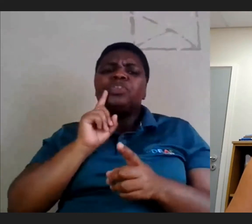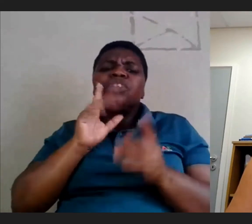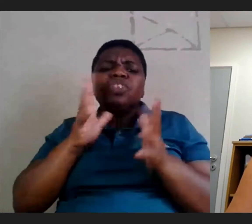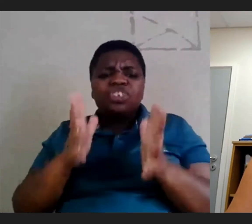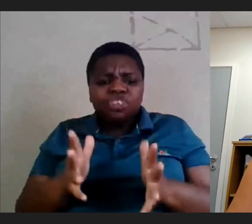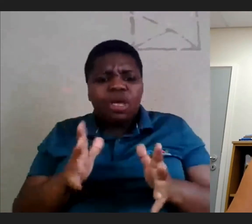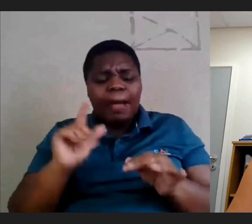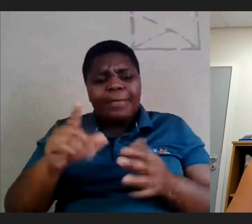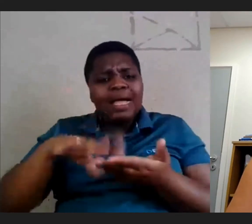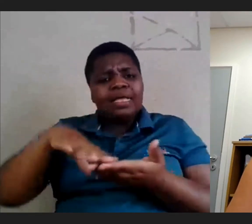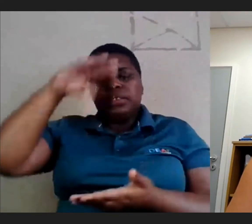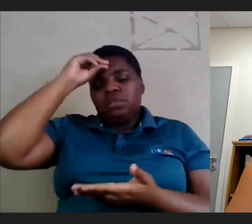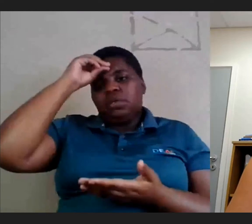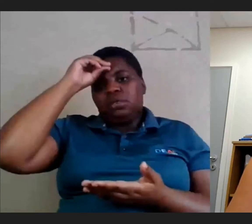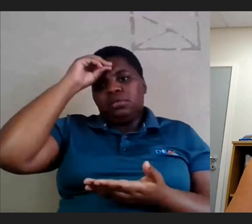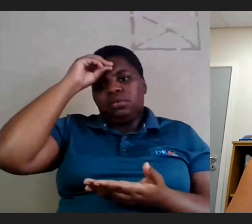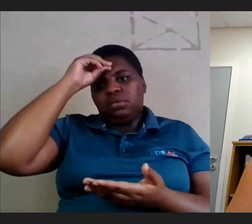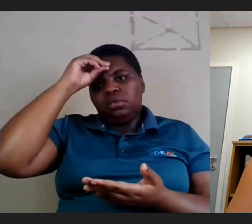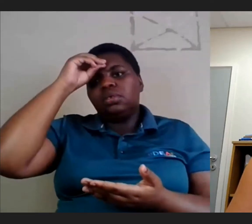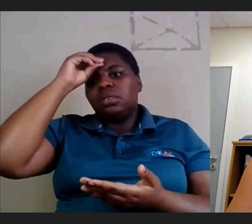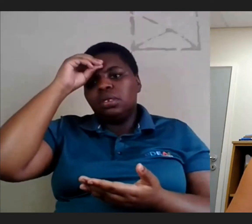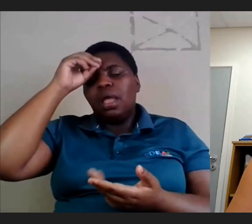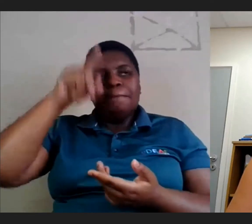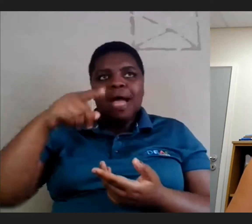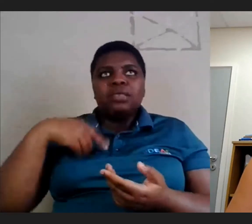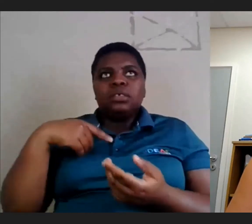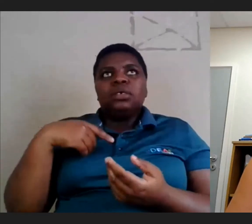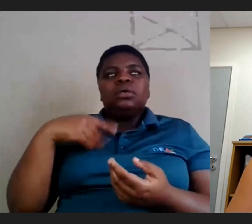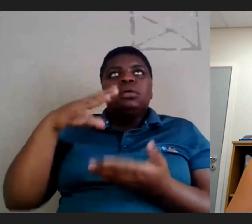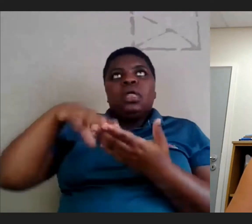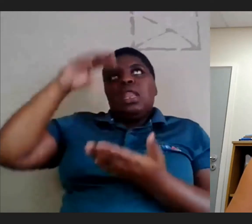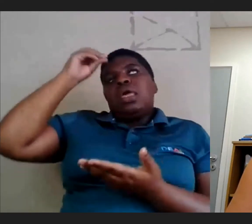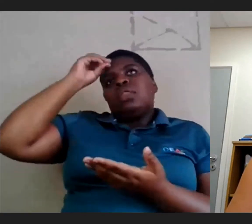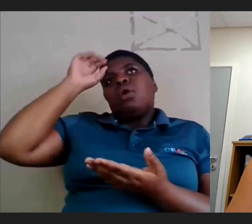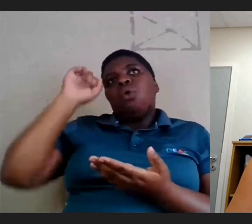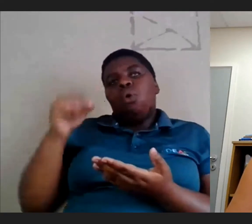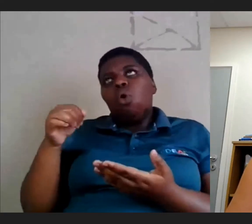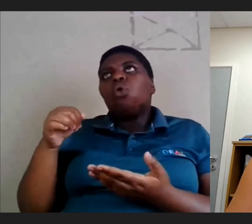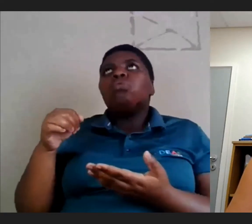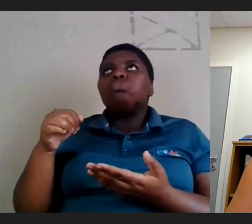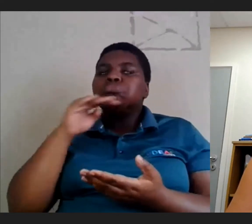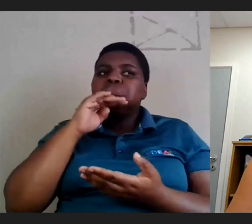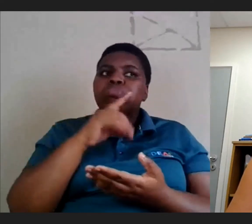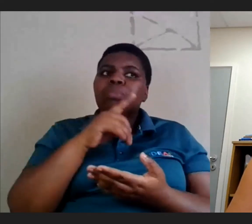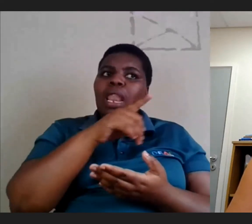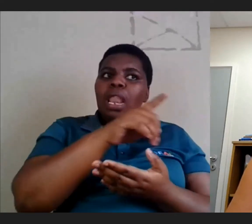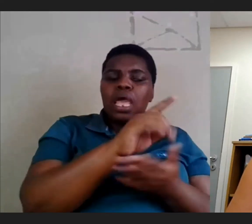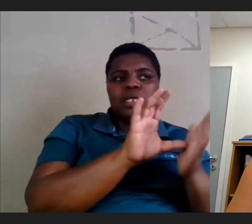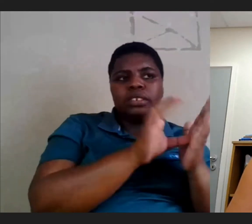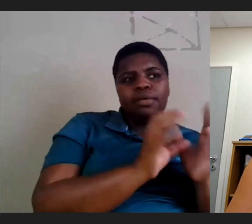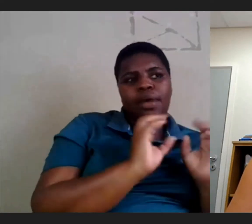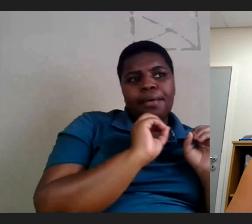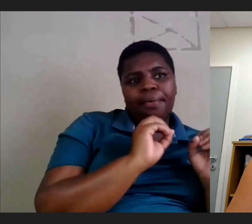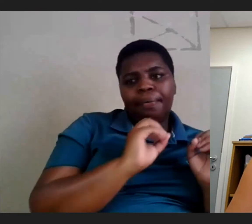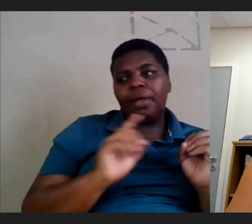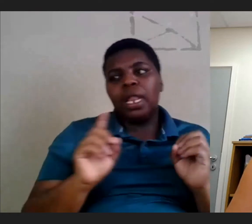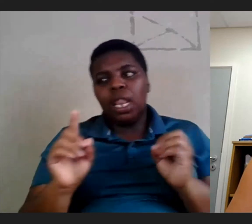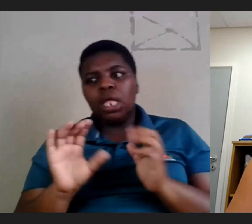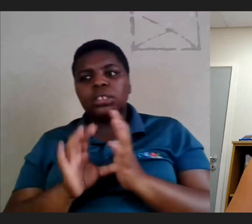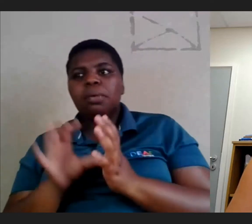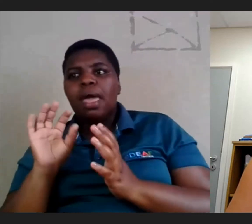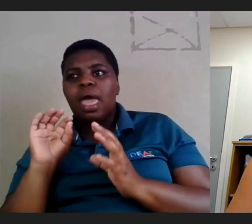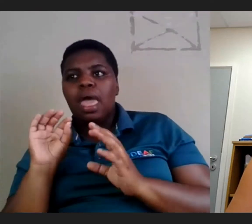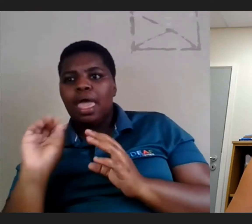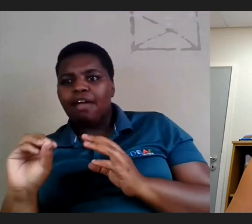universal design to teaching and learning. So how do I teach the same content in a way that is accessible to people using